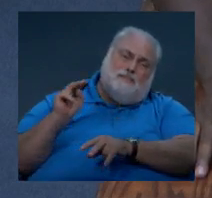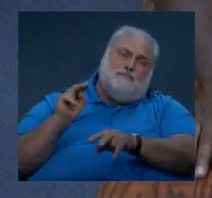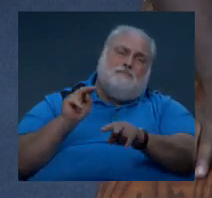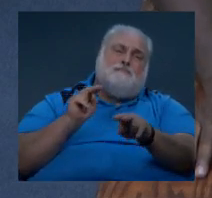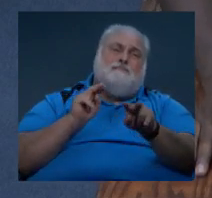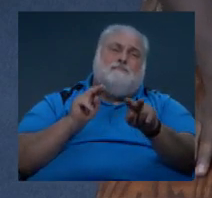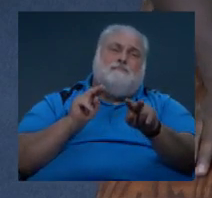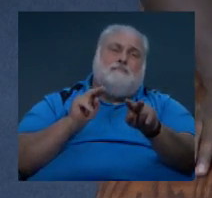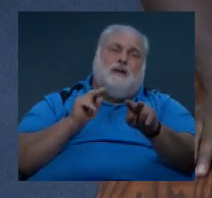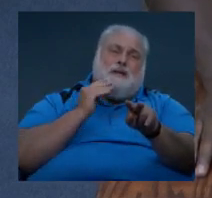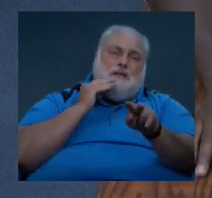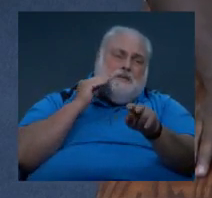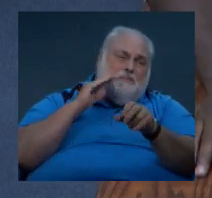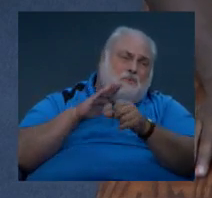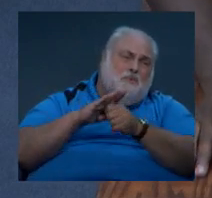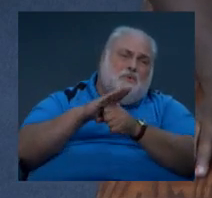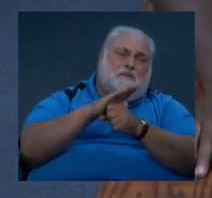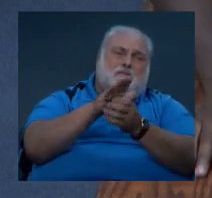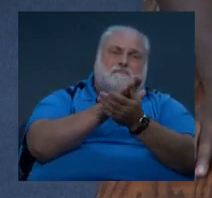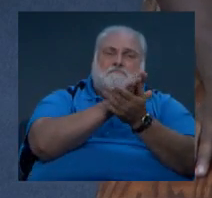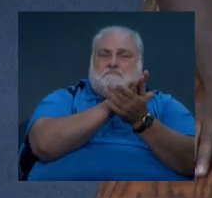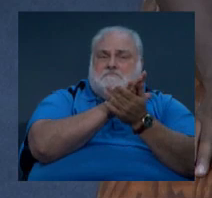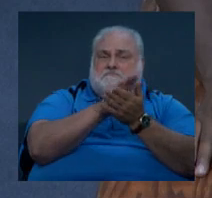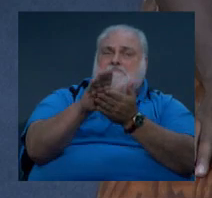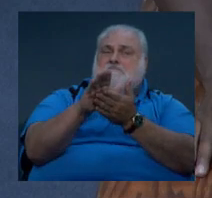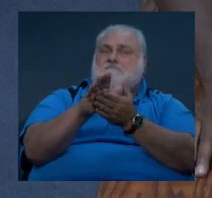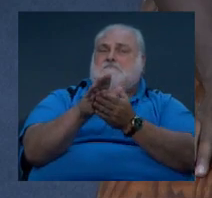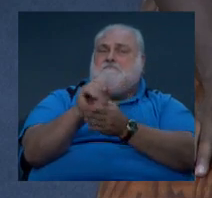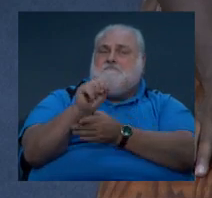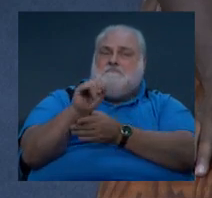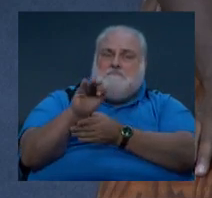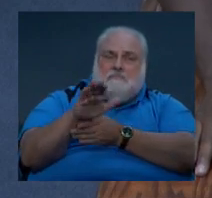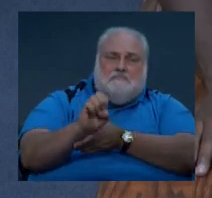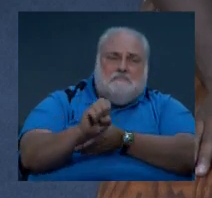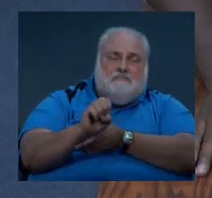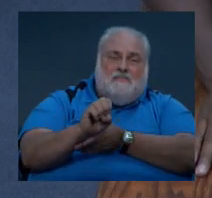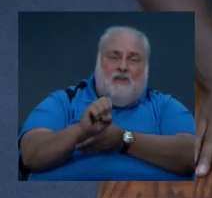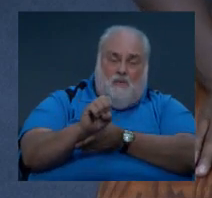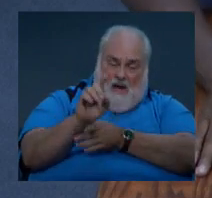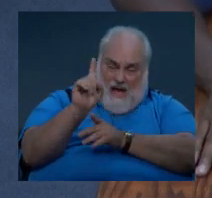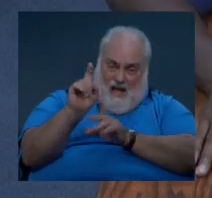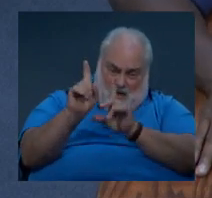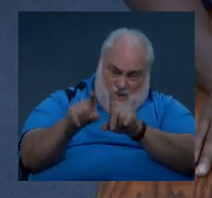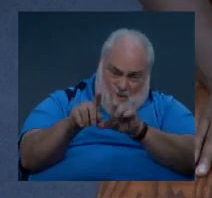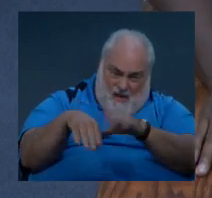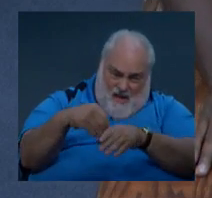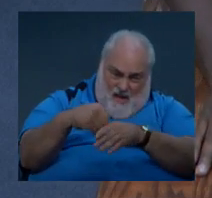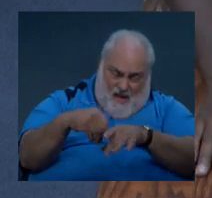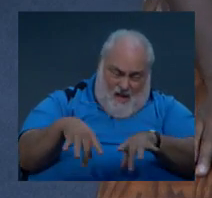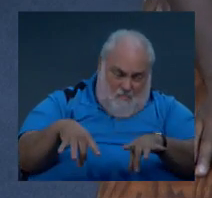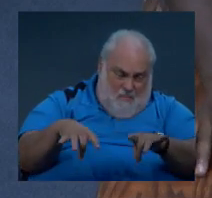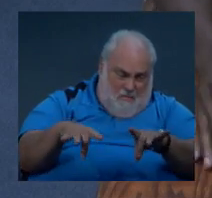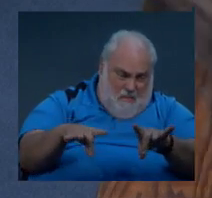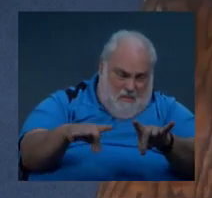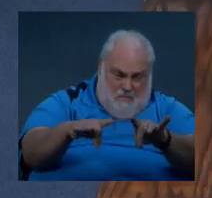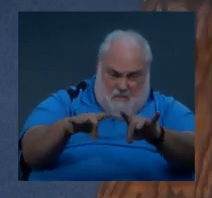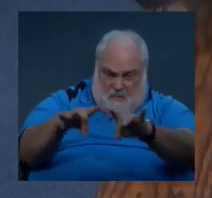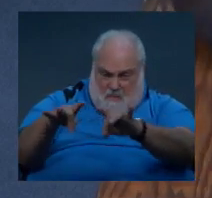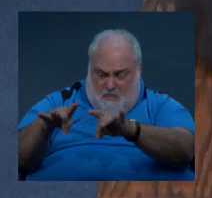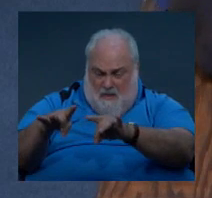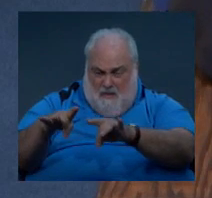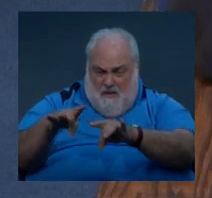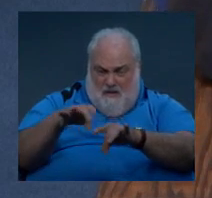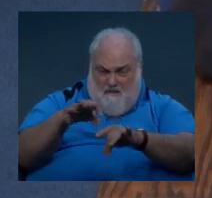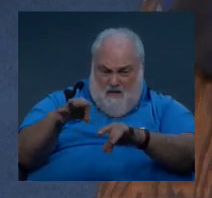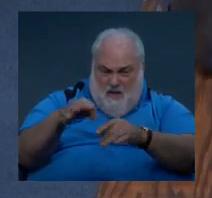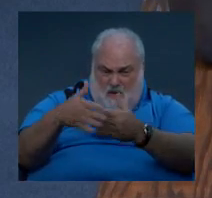at a neighborhood that's clean, that's safe. You know, when I go out and pick up paper, when I go and pick up furniture